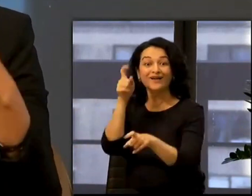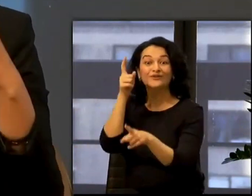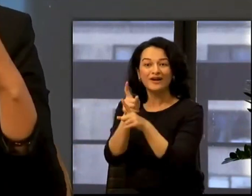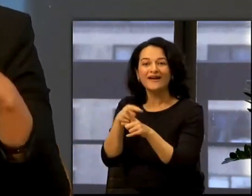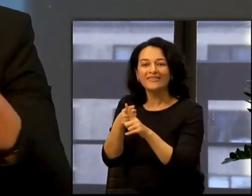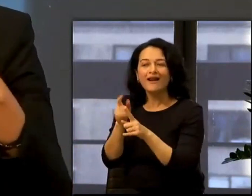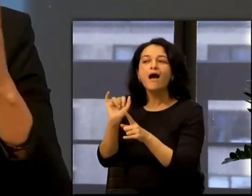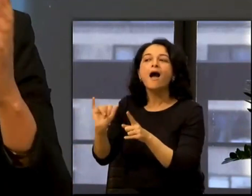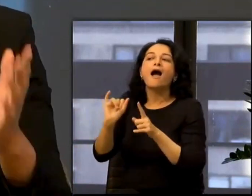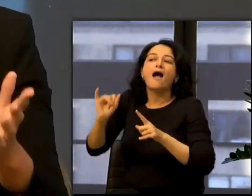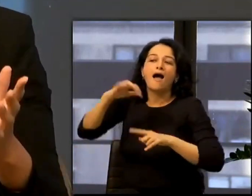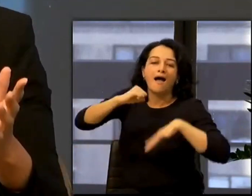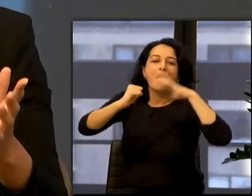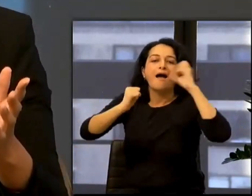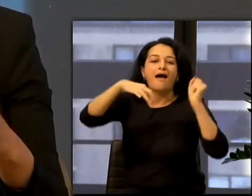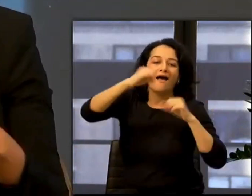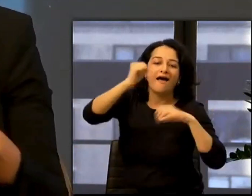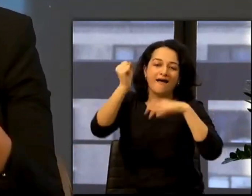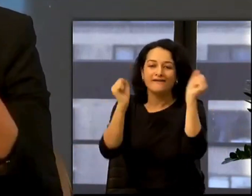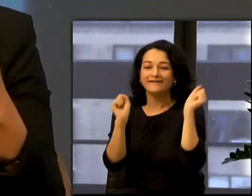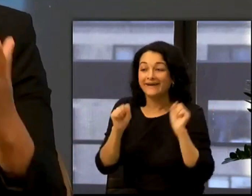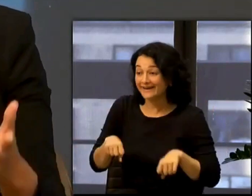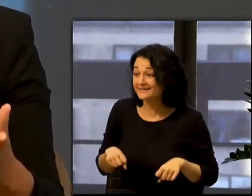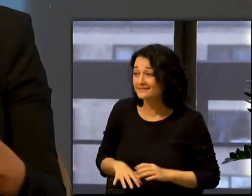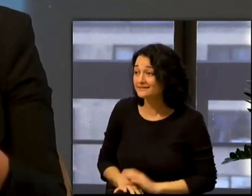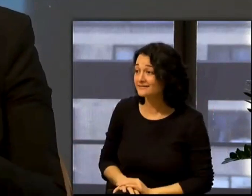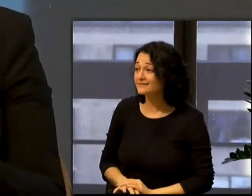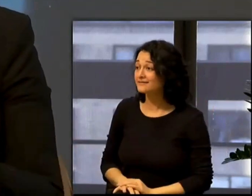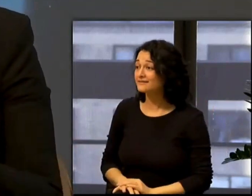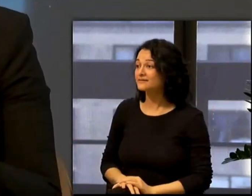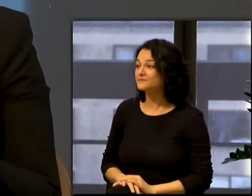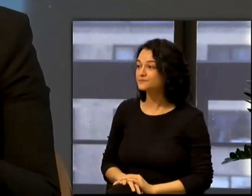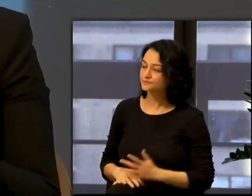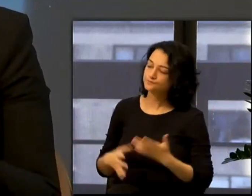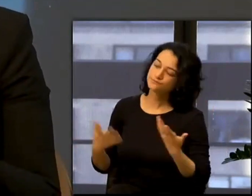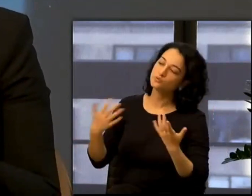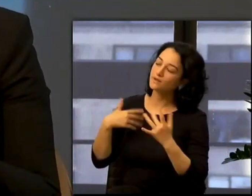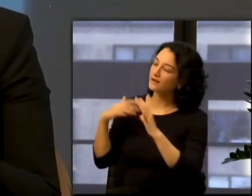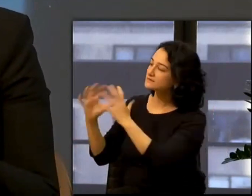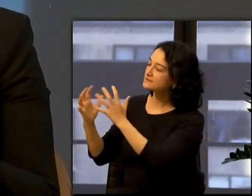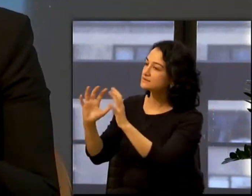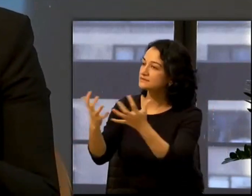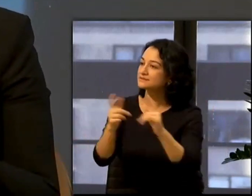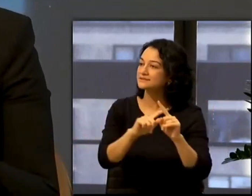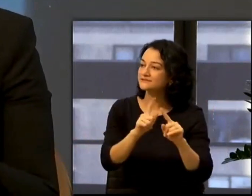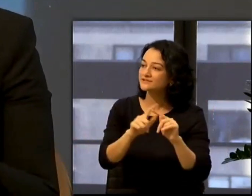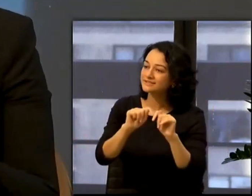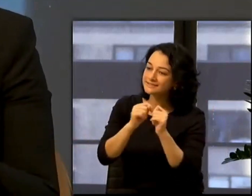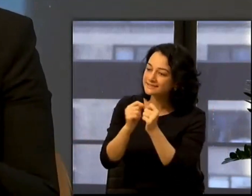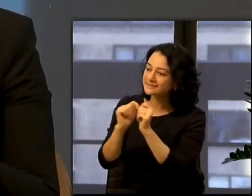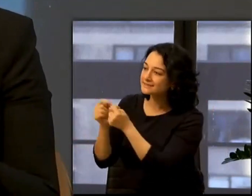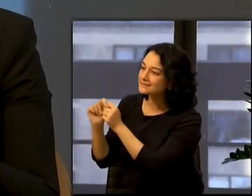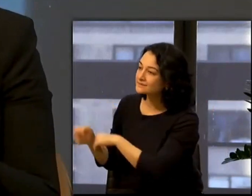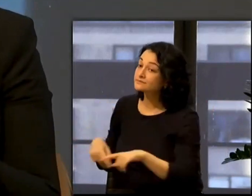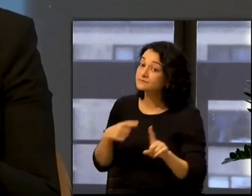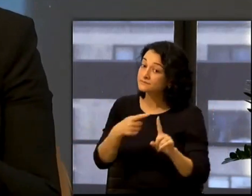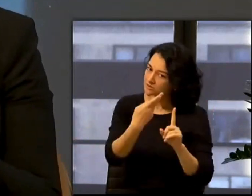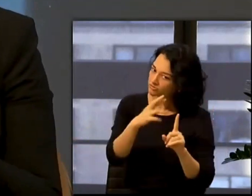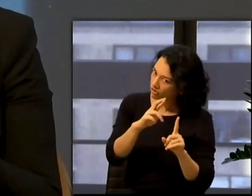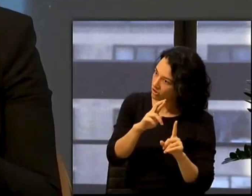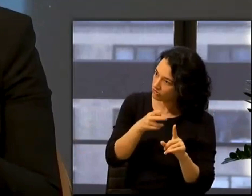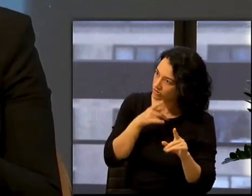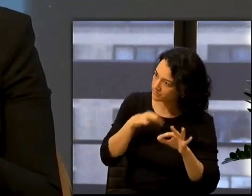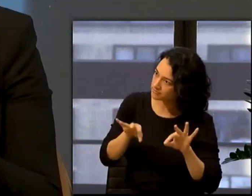So we have our HR team at SAGE, of course, like many other organizations do. And so one project that I worked with them on, as pertains to kind of